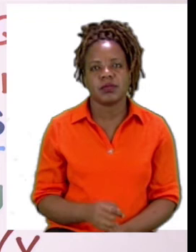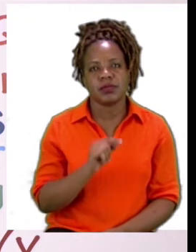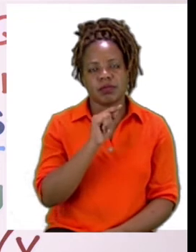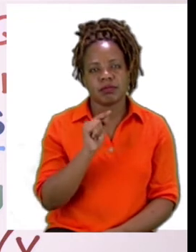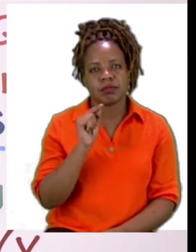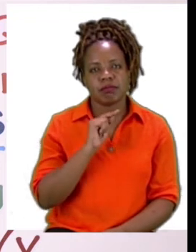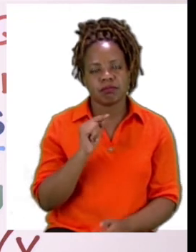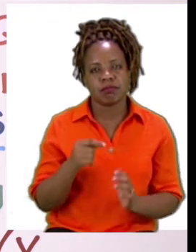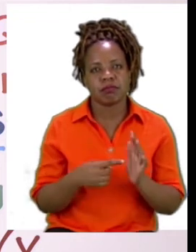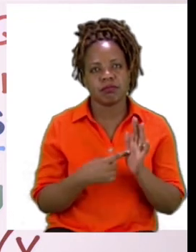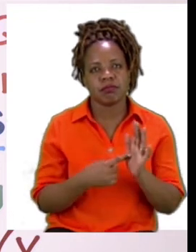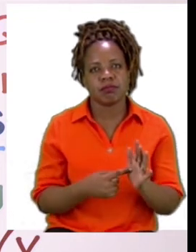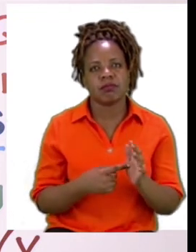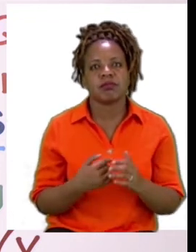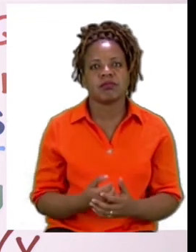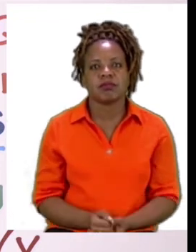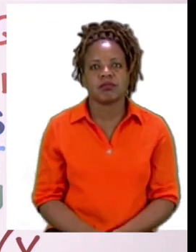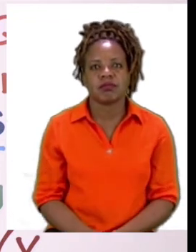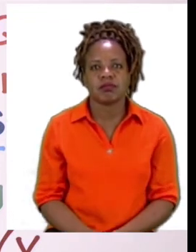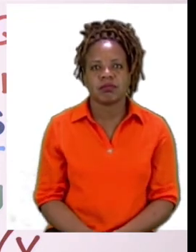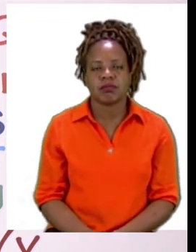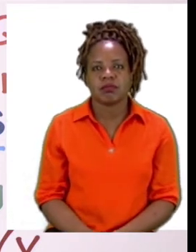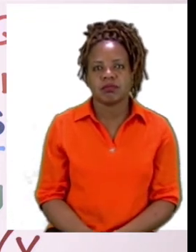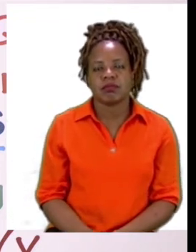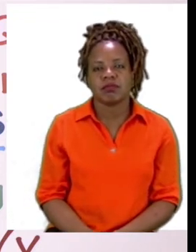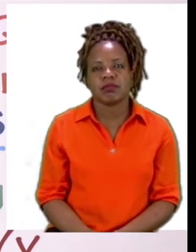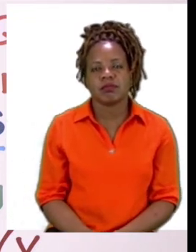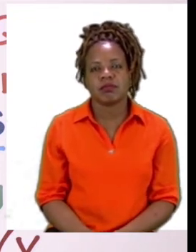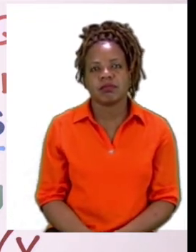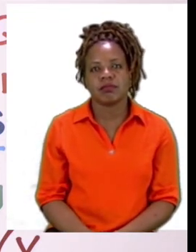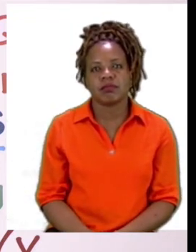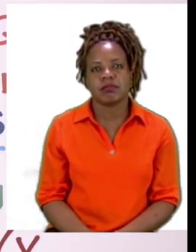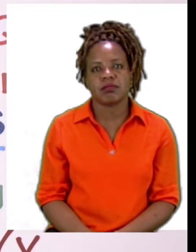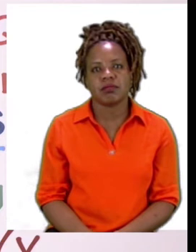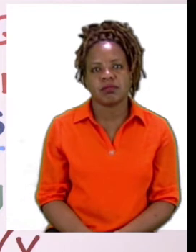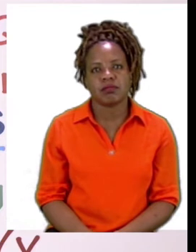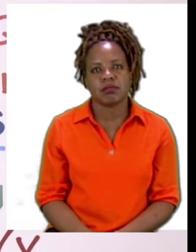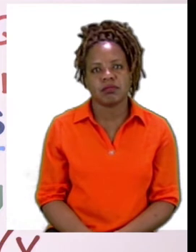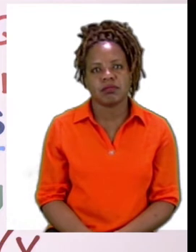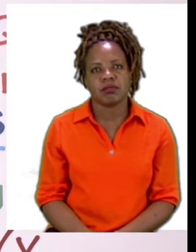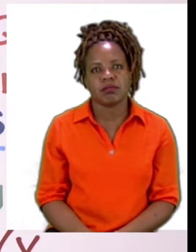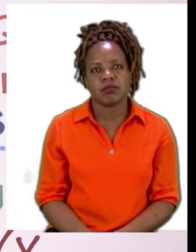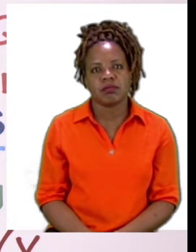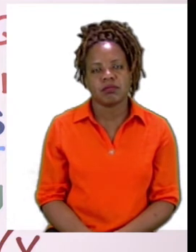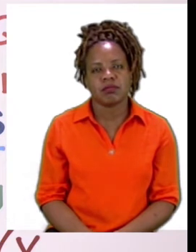one shape and the other shape. So far, I have